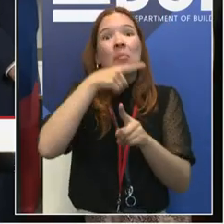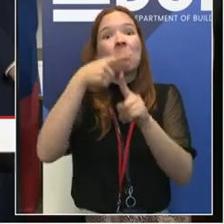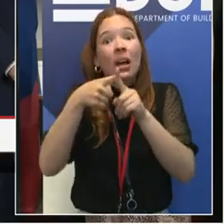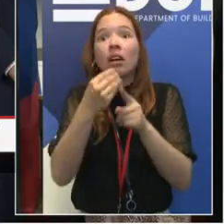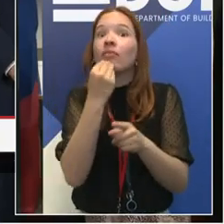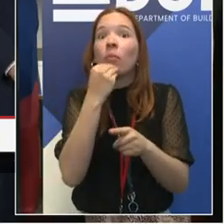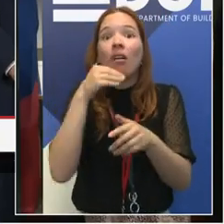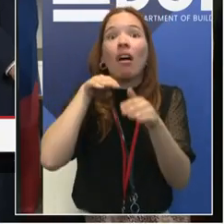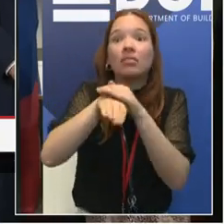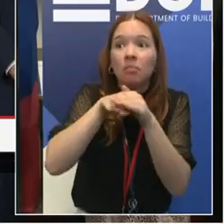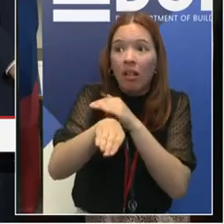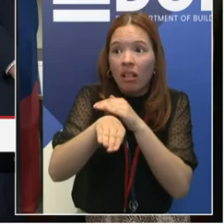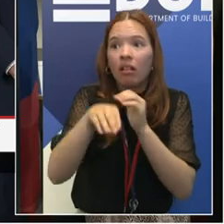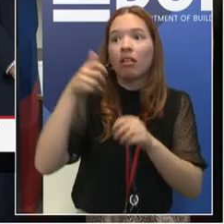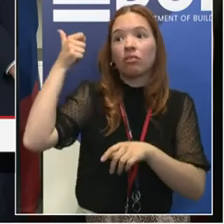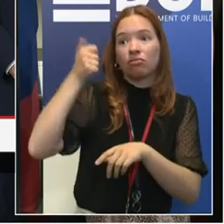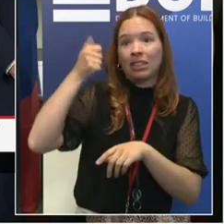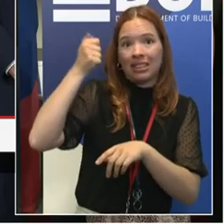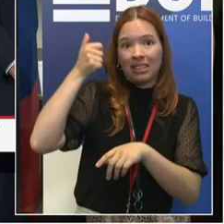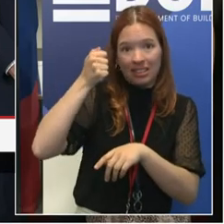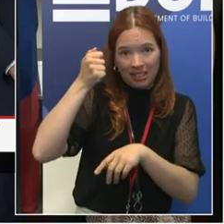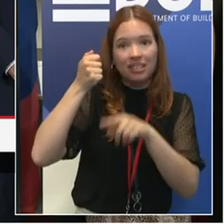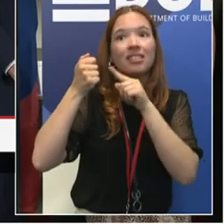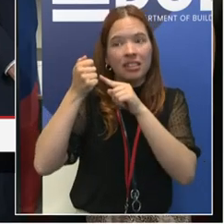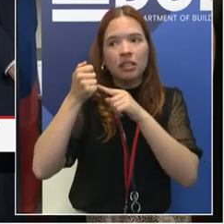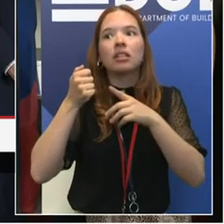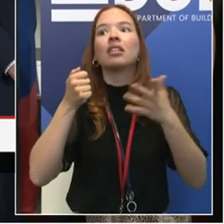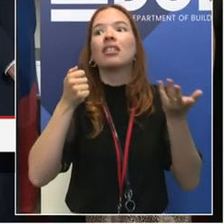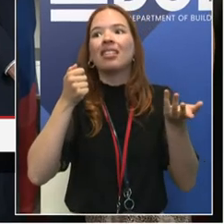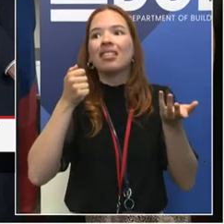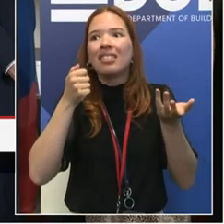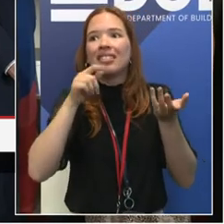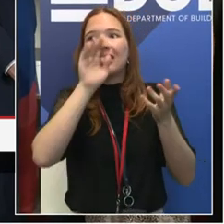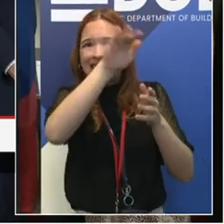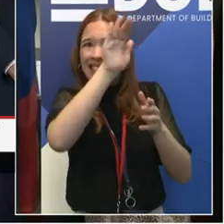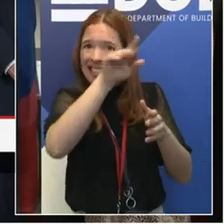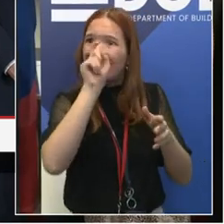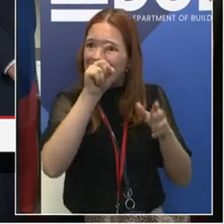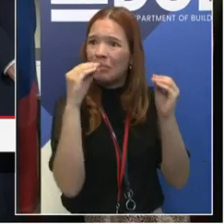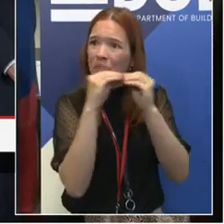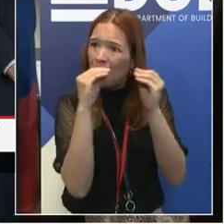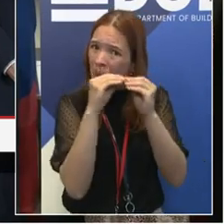to make investments in all 8 wards. What a lot of people in